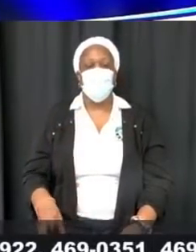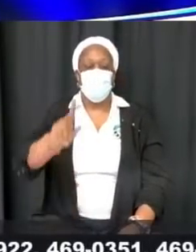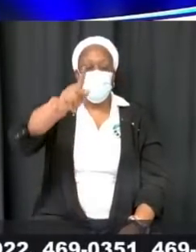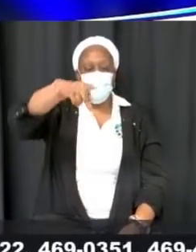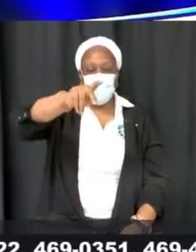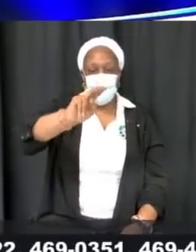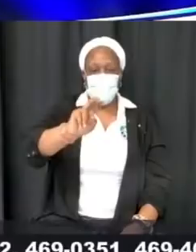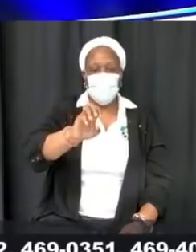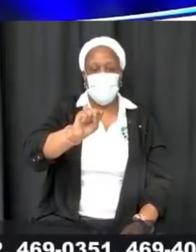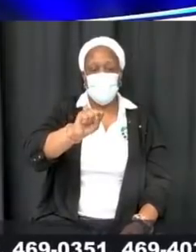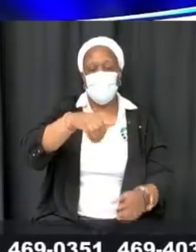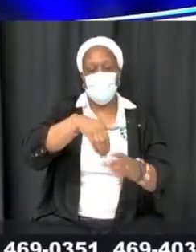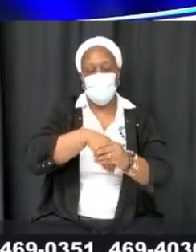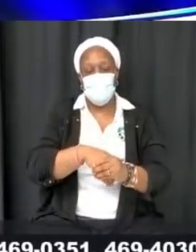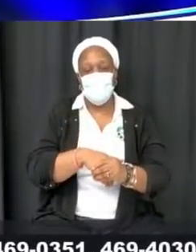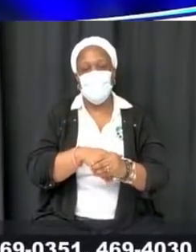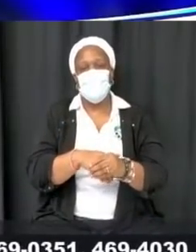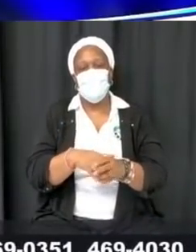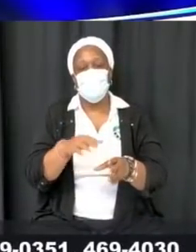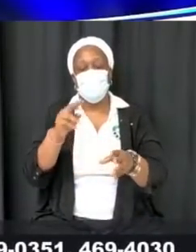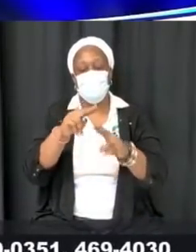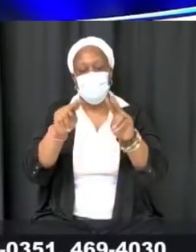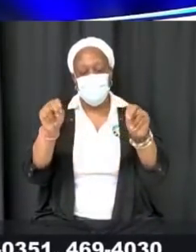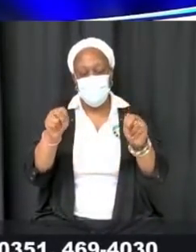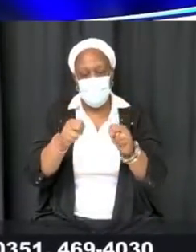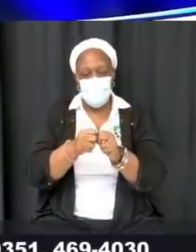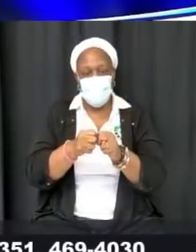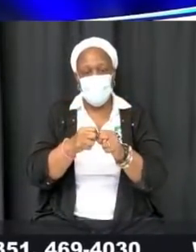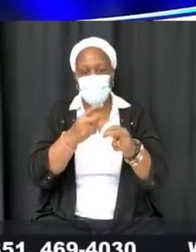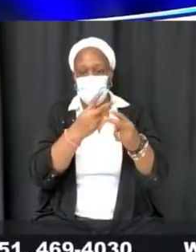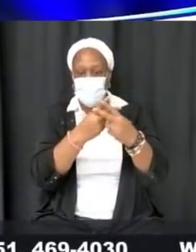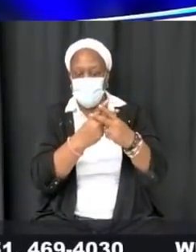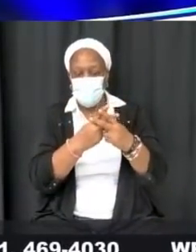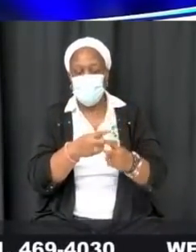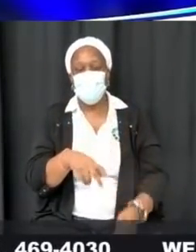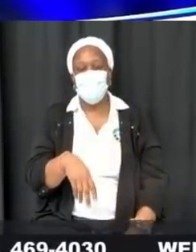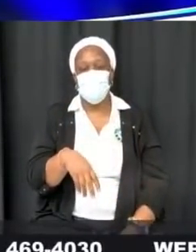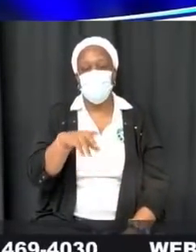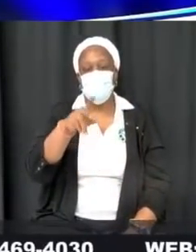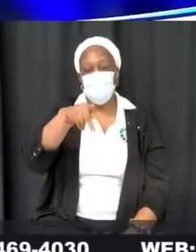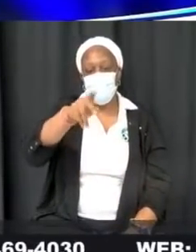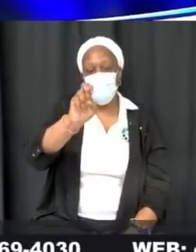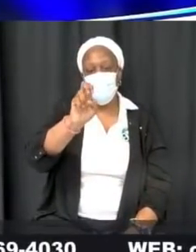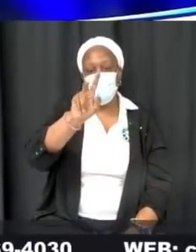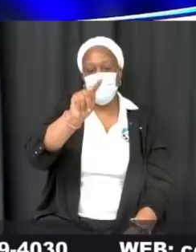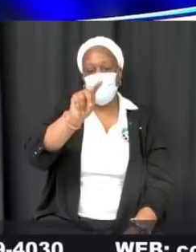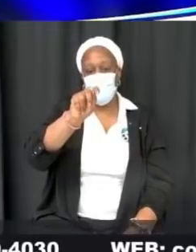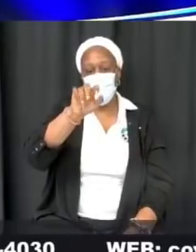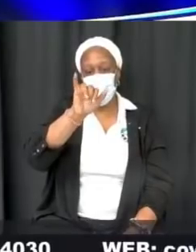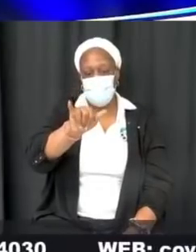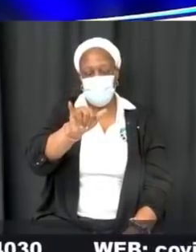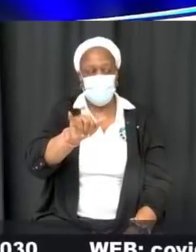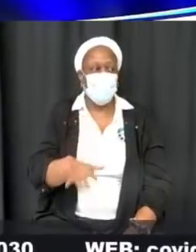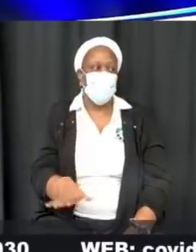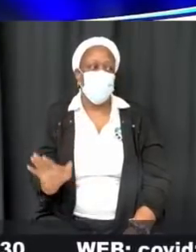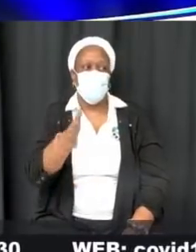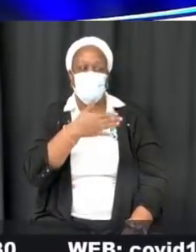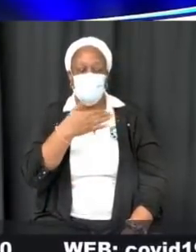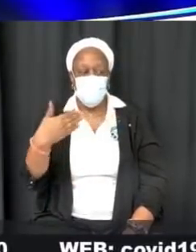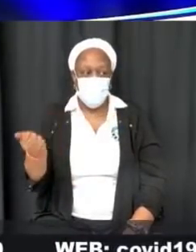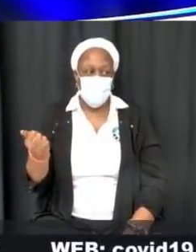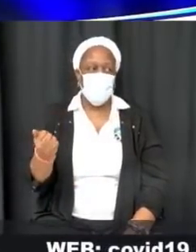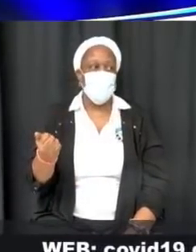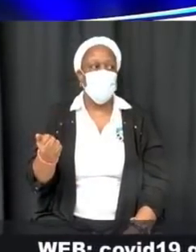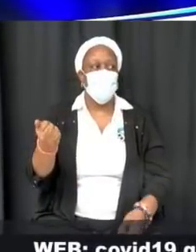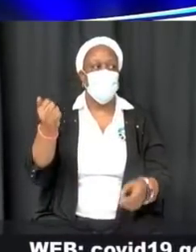Petty. We thank Superintendent Cromwell Henry. We also thank for their support, who is here. We